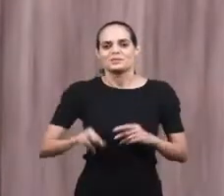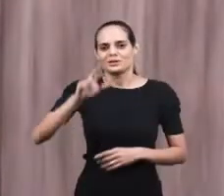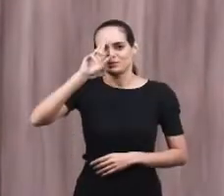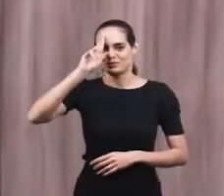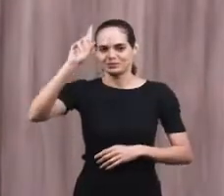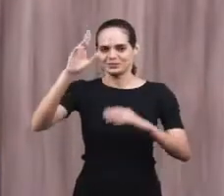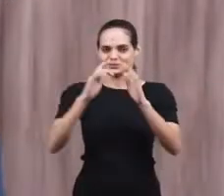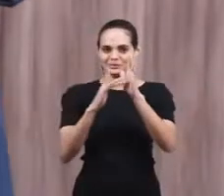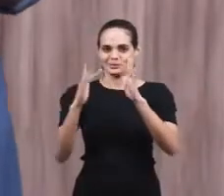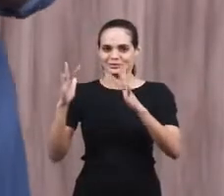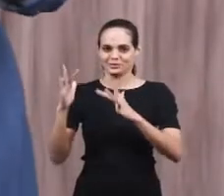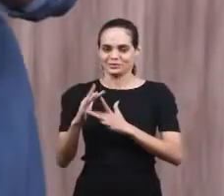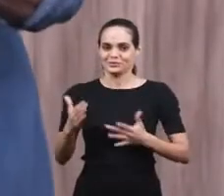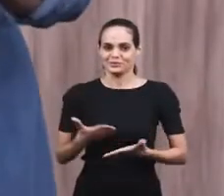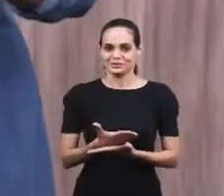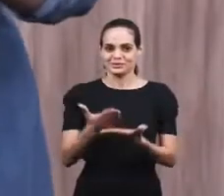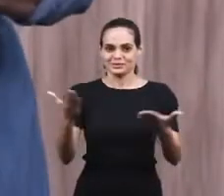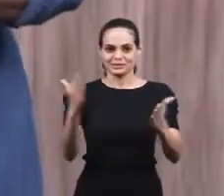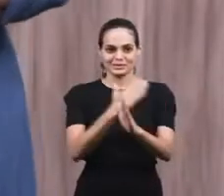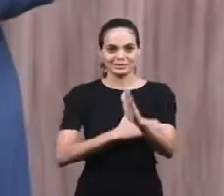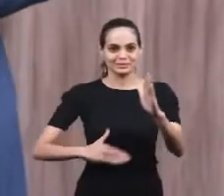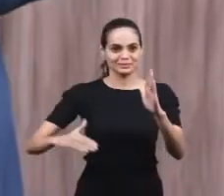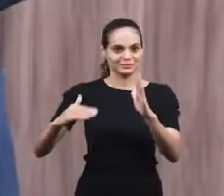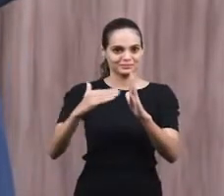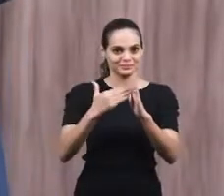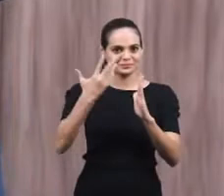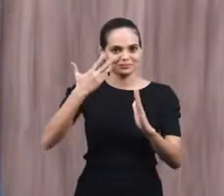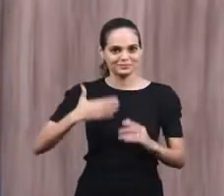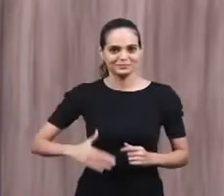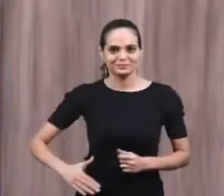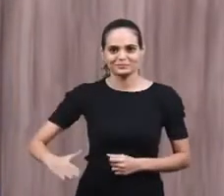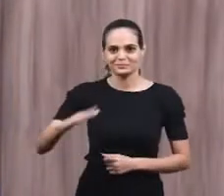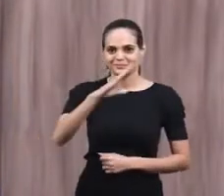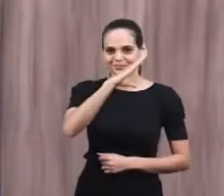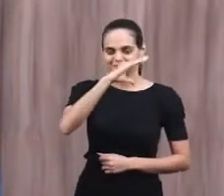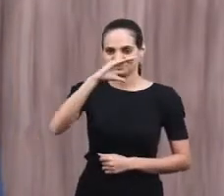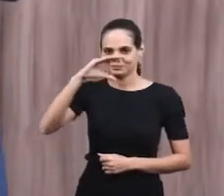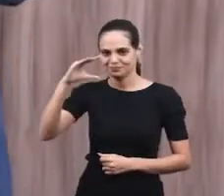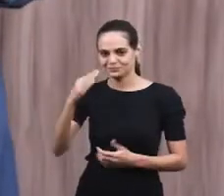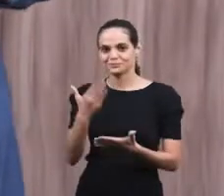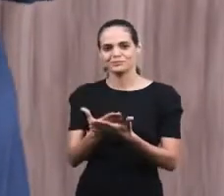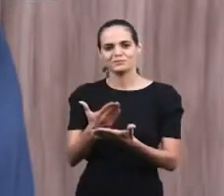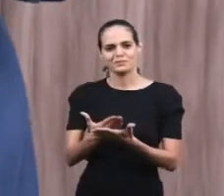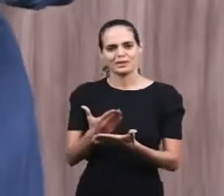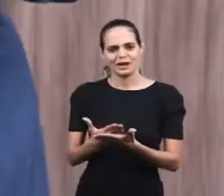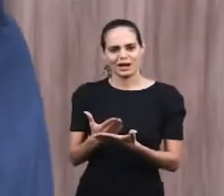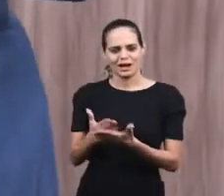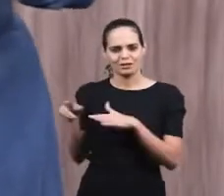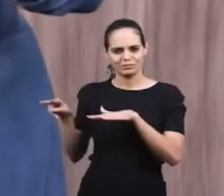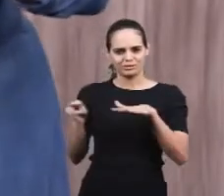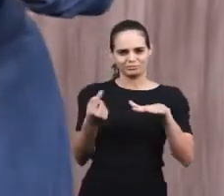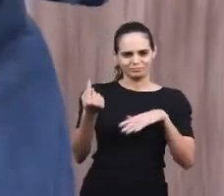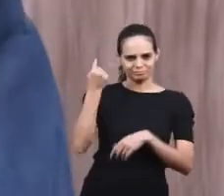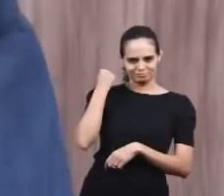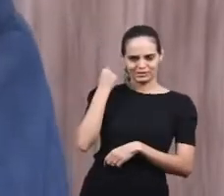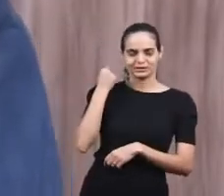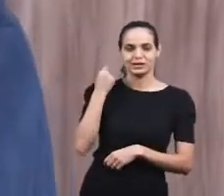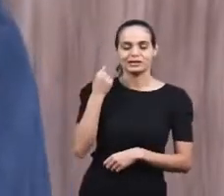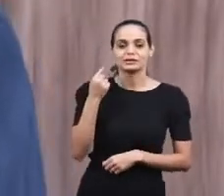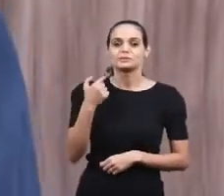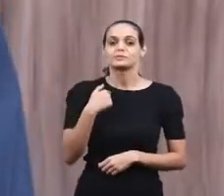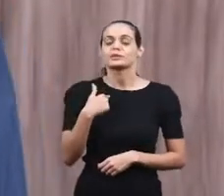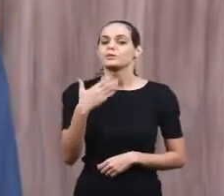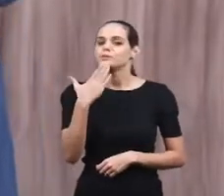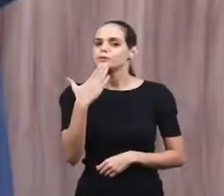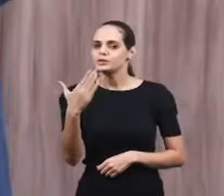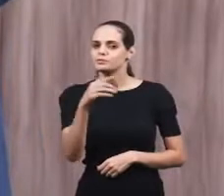Peace of the Lord to all of our children, intermediates, and adolescents. In the last class, I have invited all